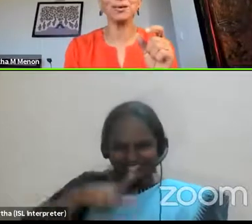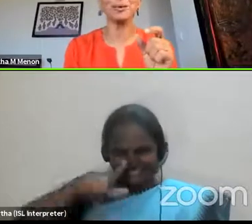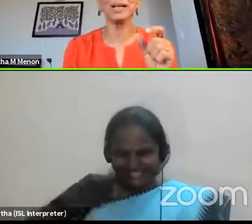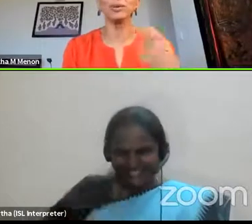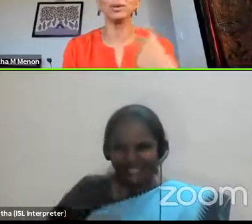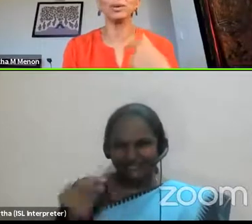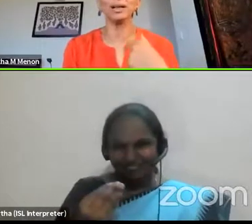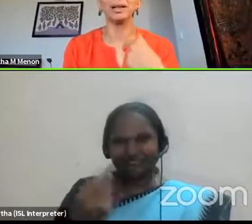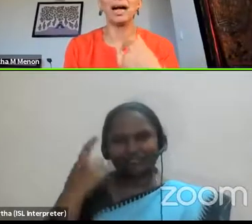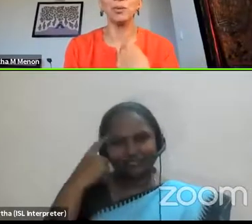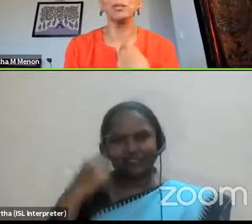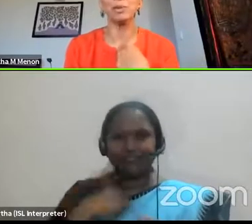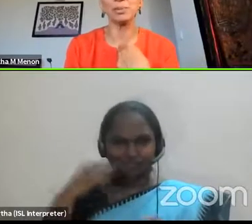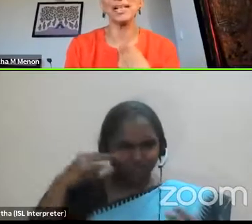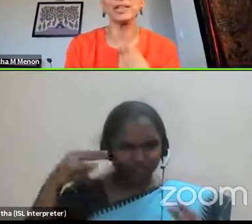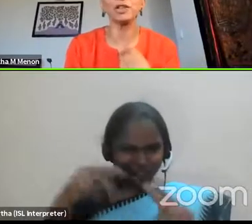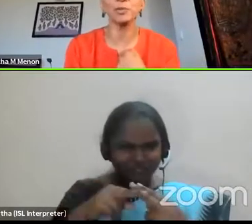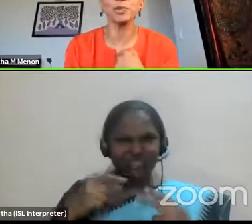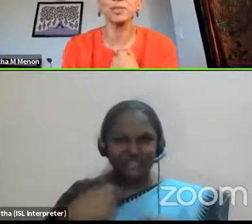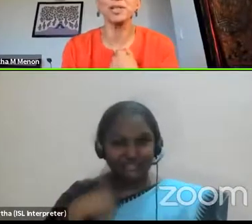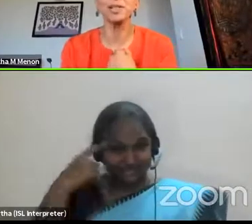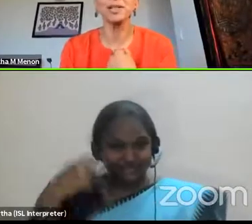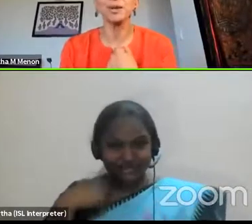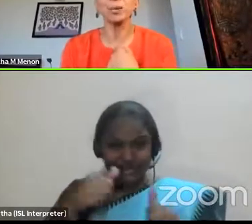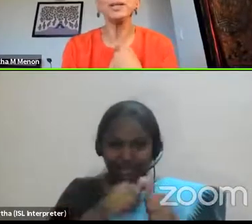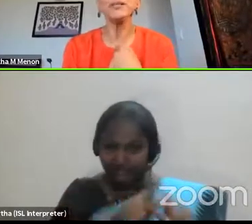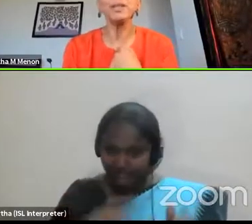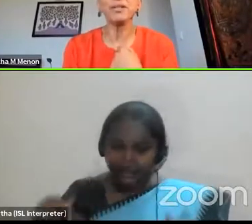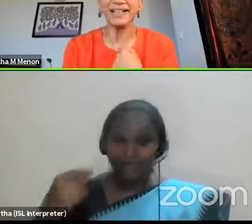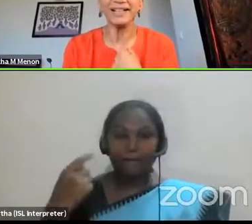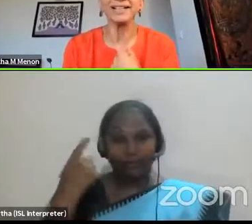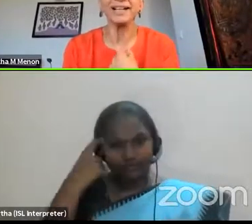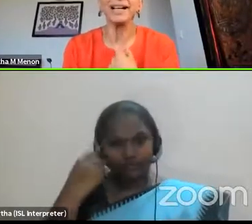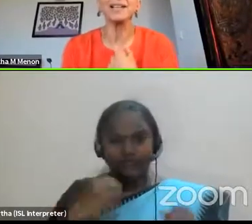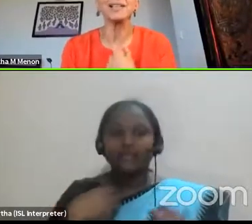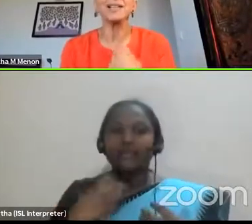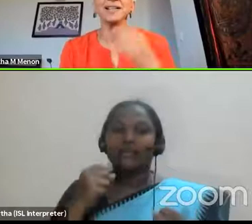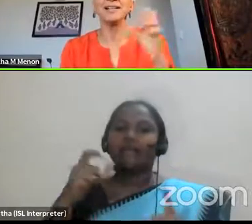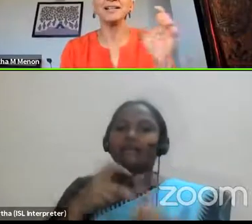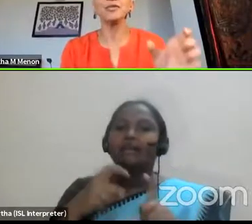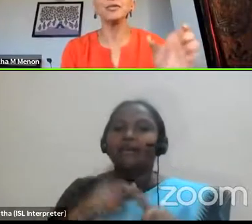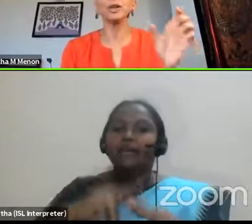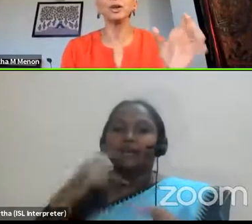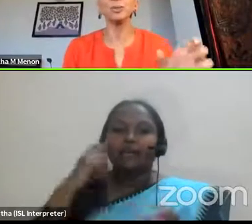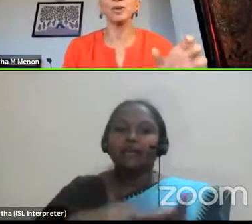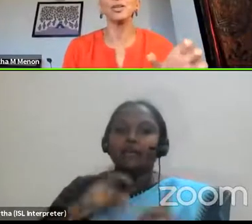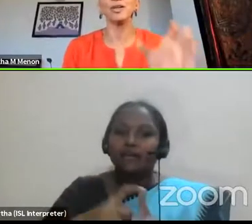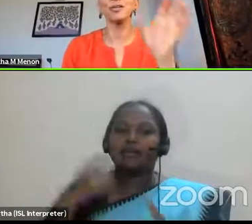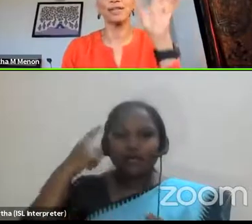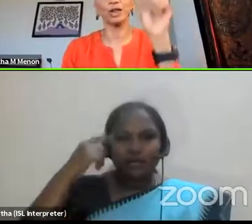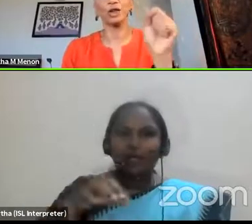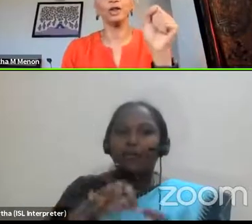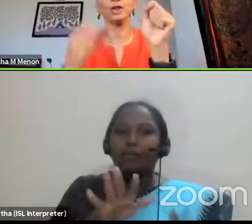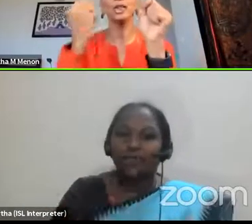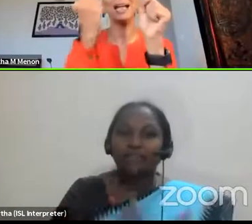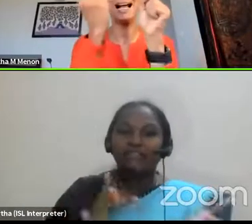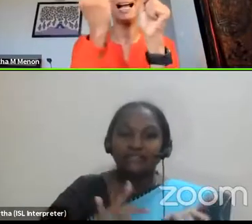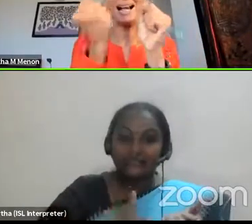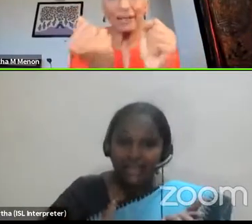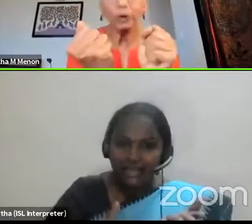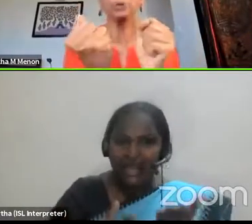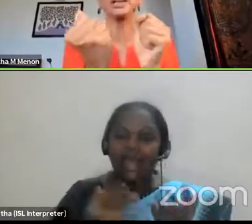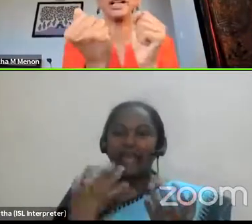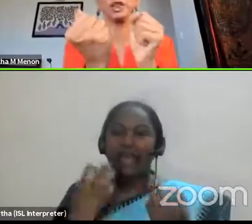If I have to look at our purpose, Accenture's purpose, we've defined it as delivering on the promise of